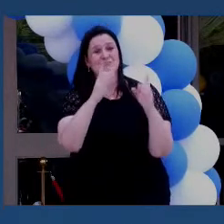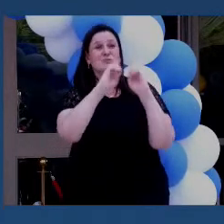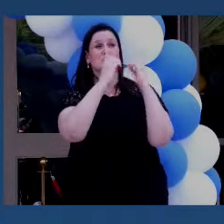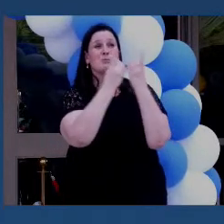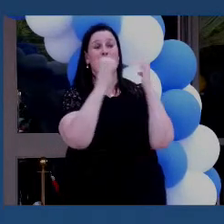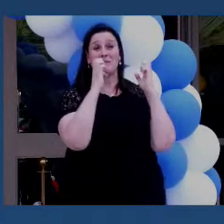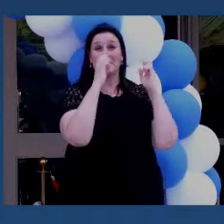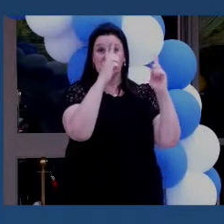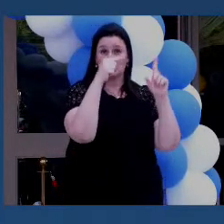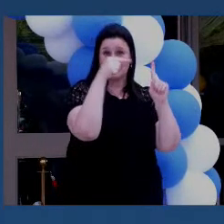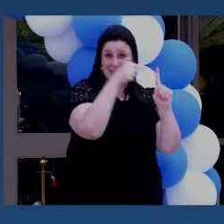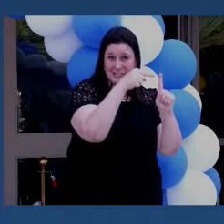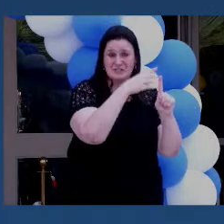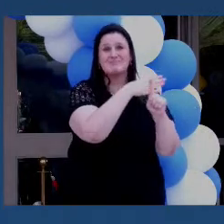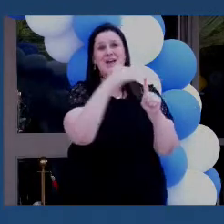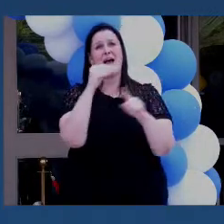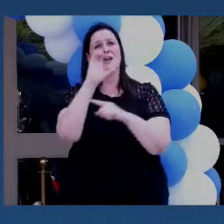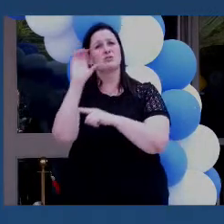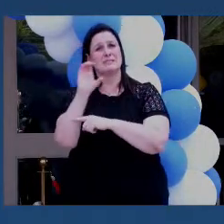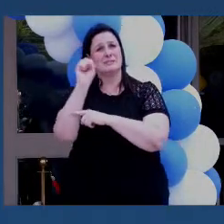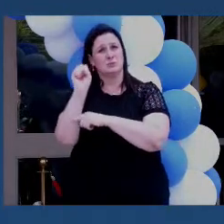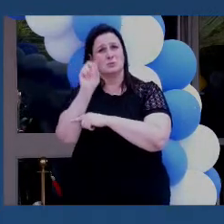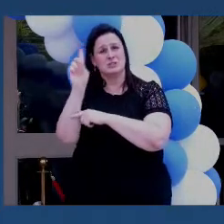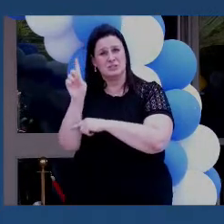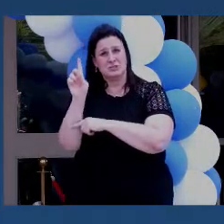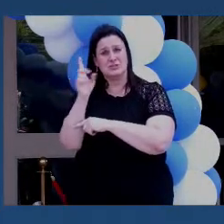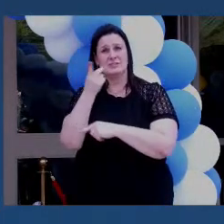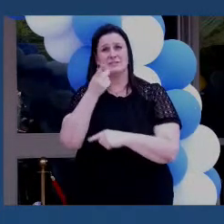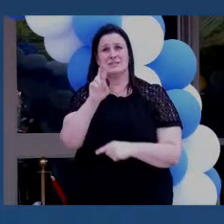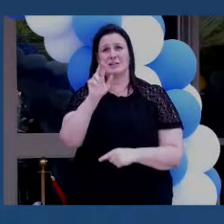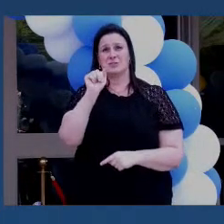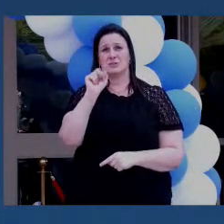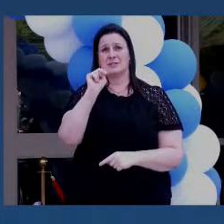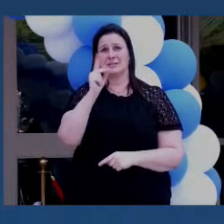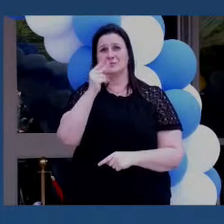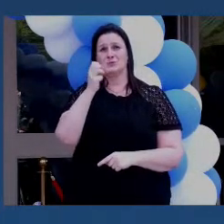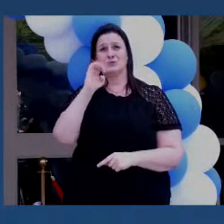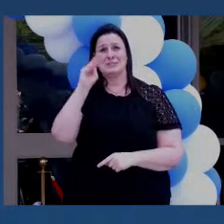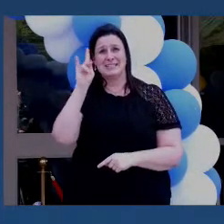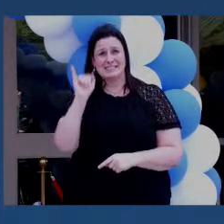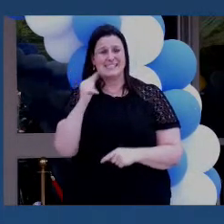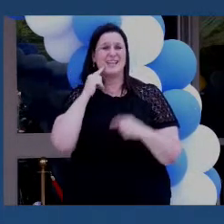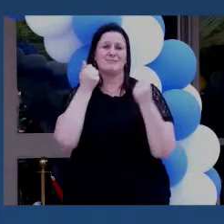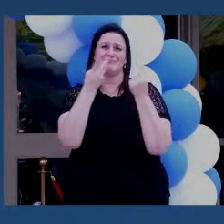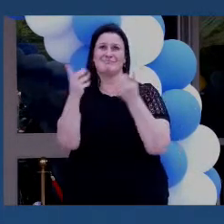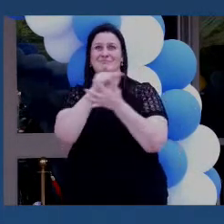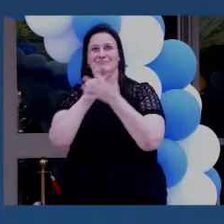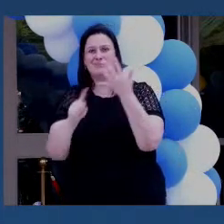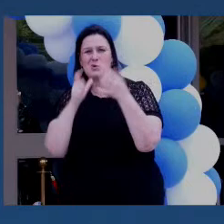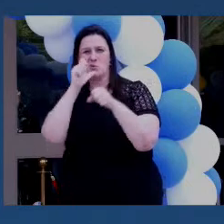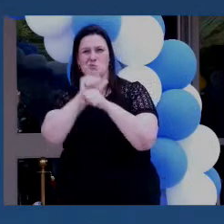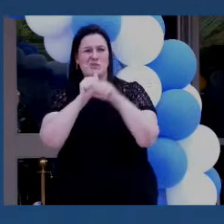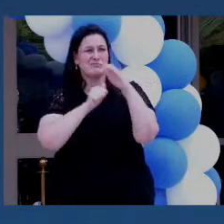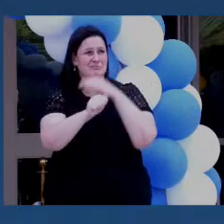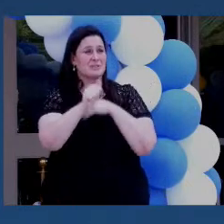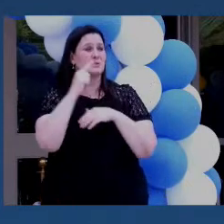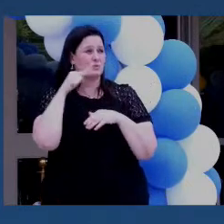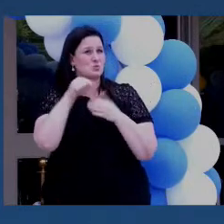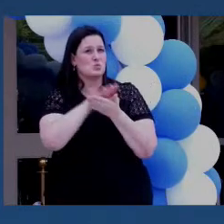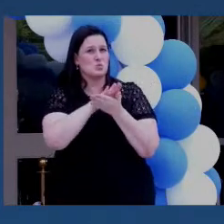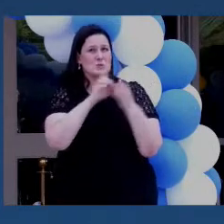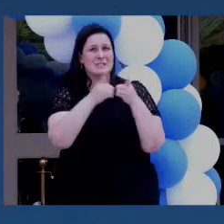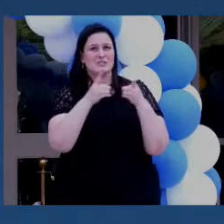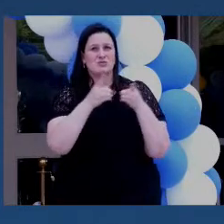Department of Education and the Christina School District, Dr. Andrzejewski, and all the folks at the district for working together as we